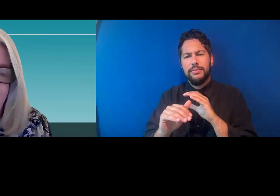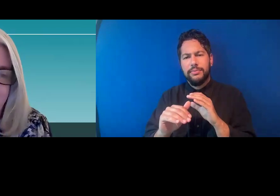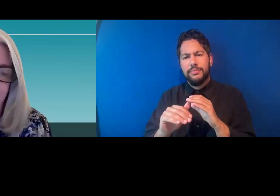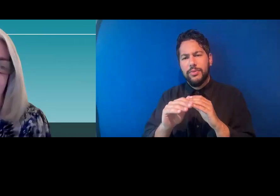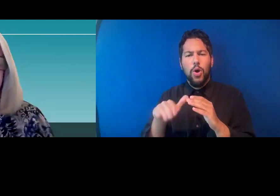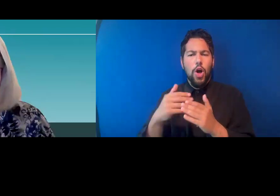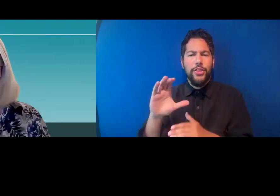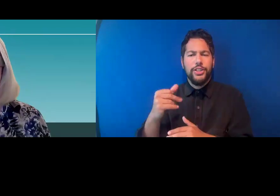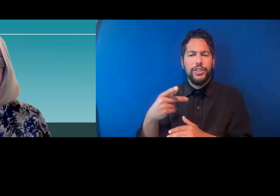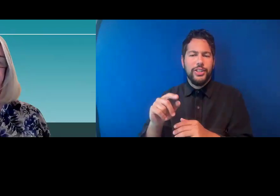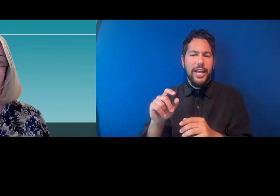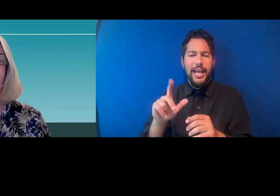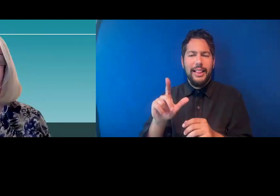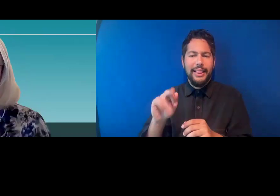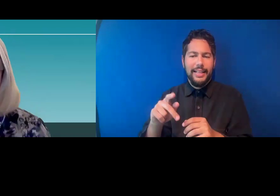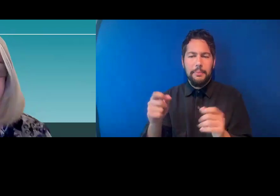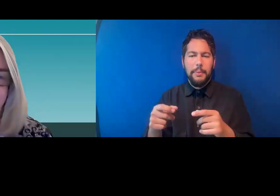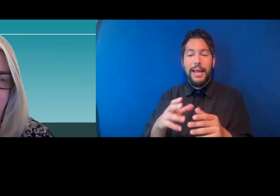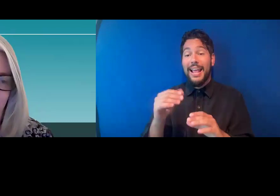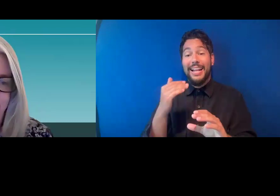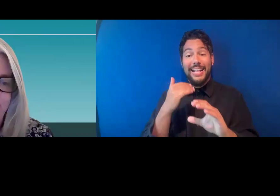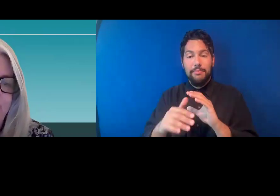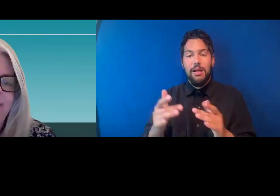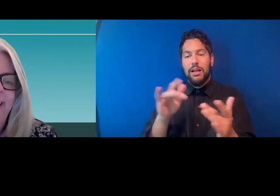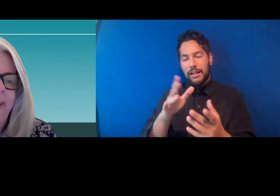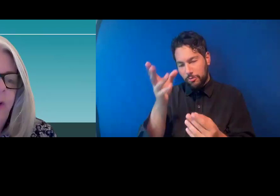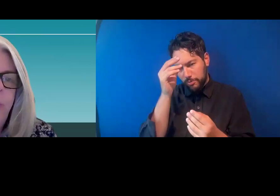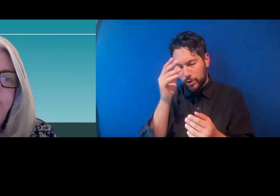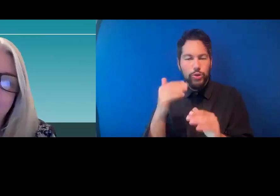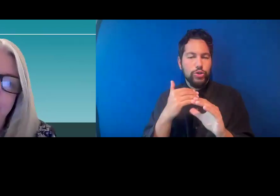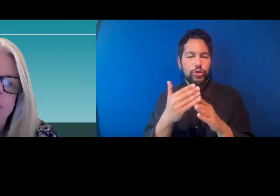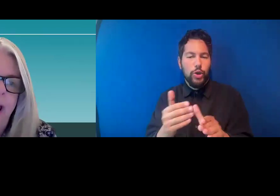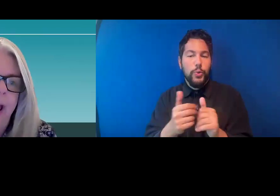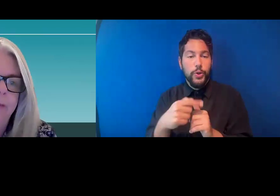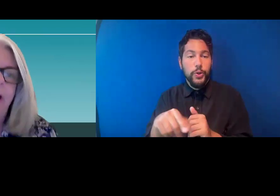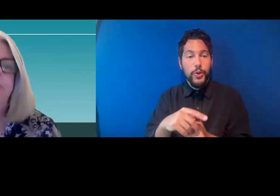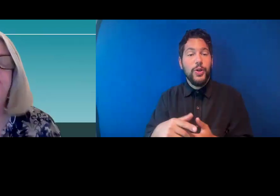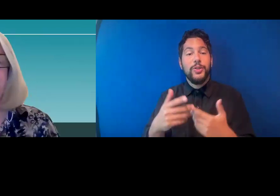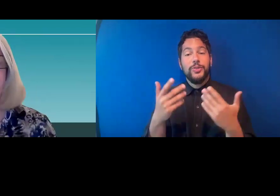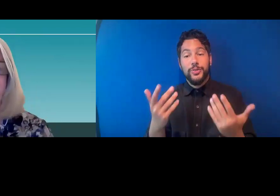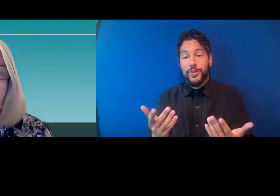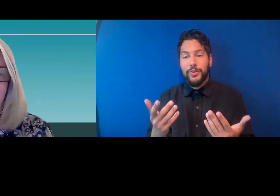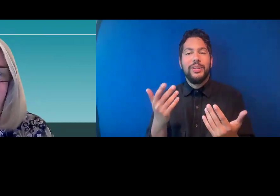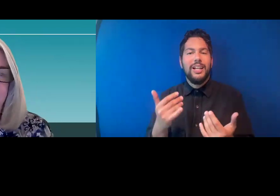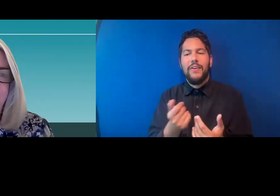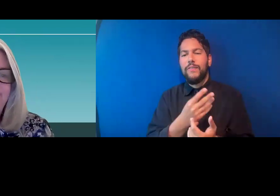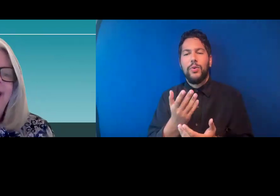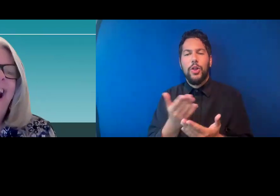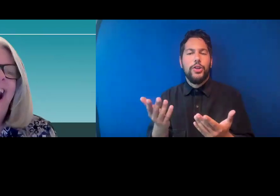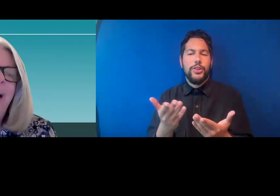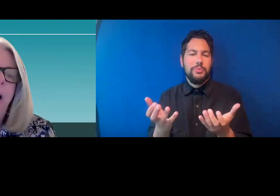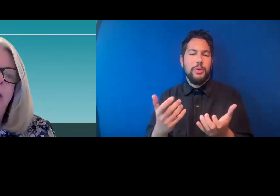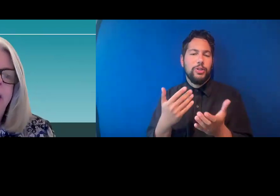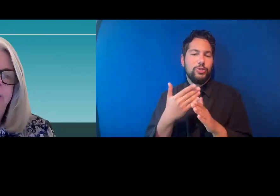the chat links as well as the email and contact information. So with that, we just have a few other things to tell you